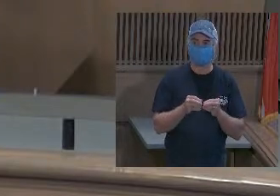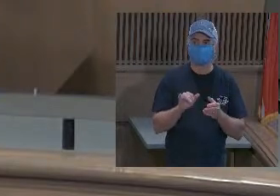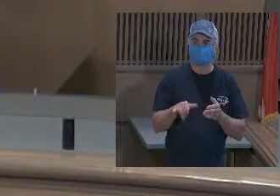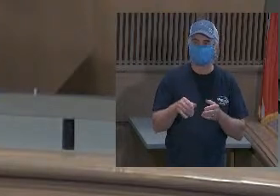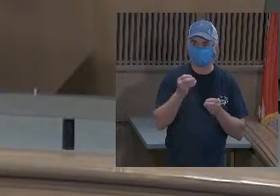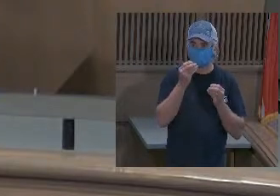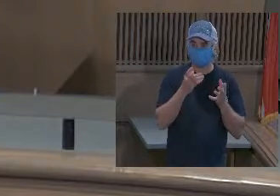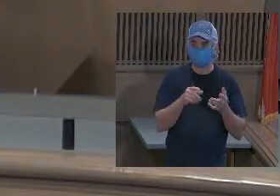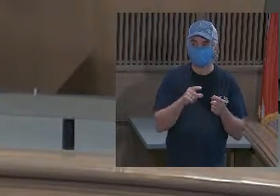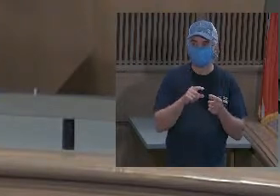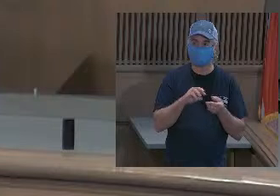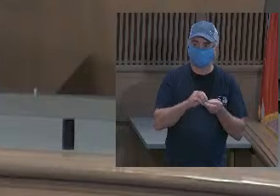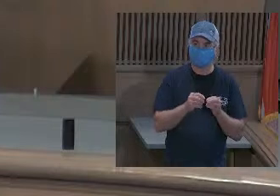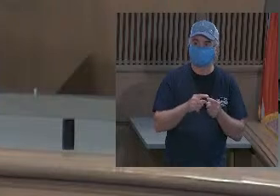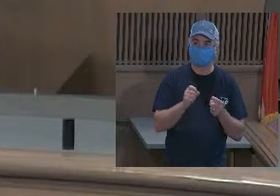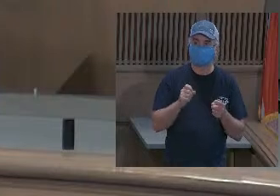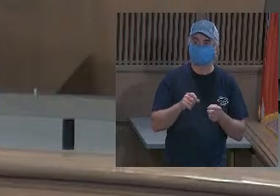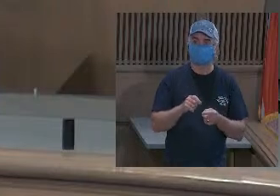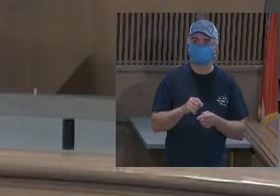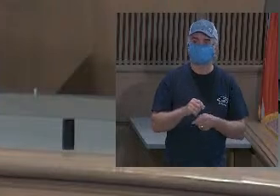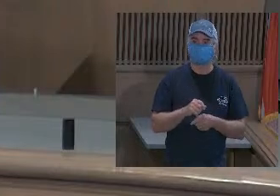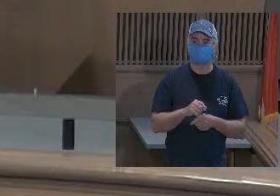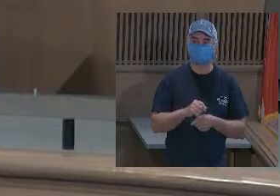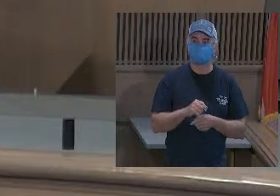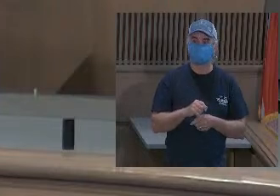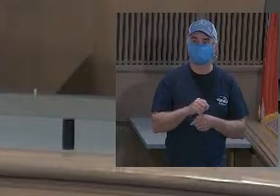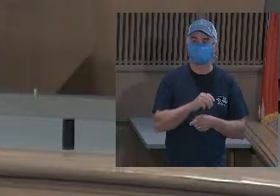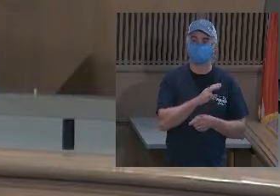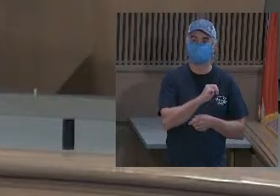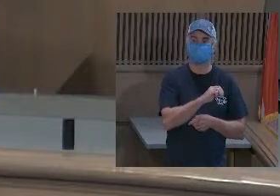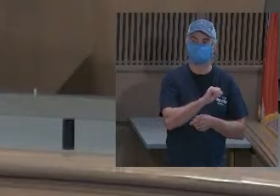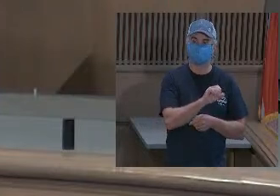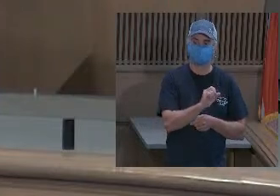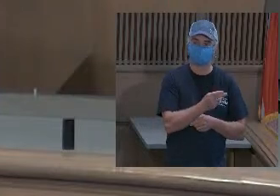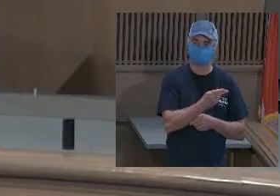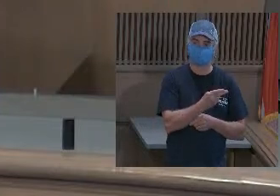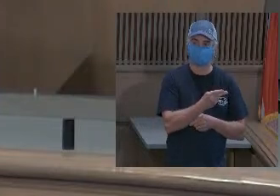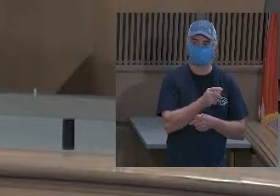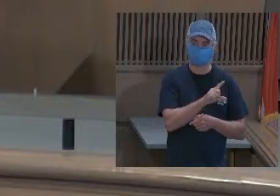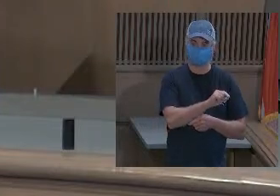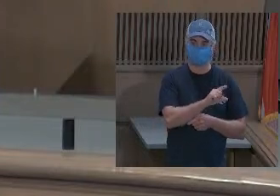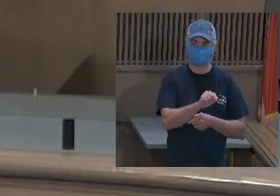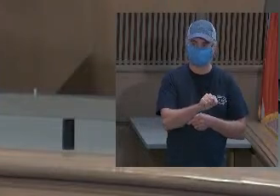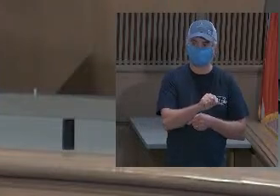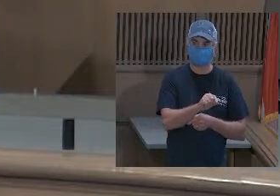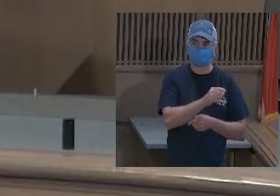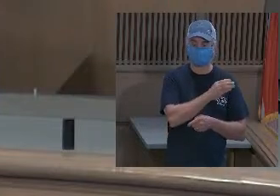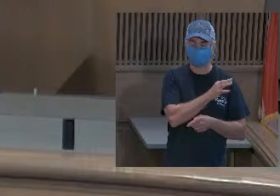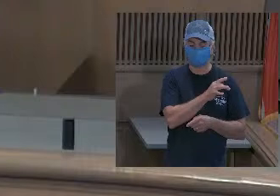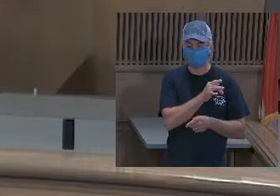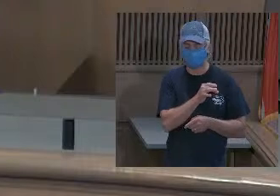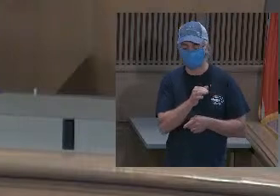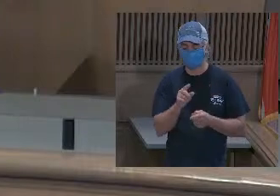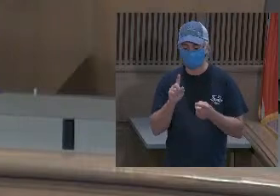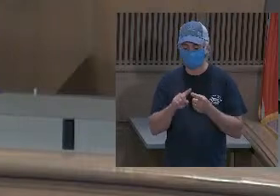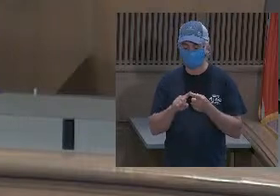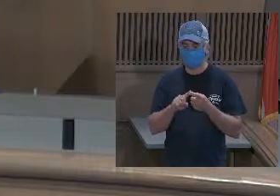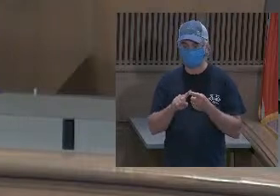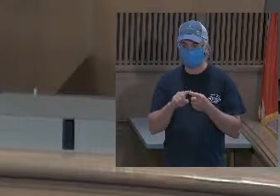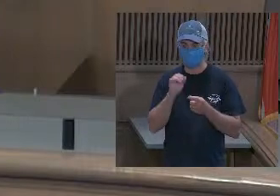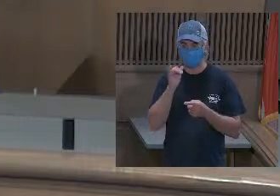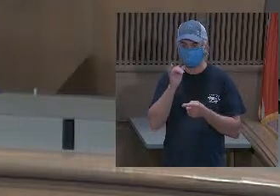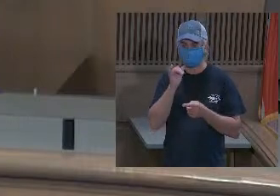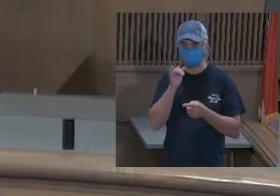start of the pandemic until the end of August. So you can see at the end on the right-hand side of the slide it is going